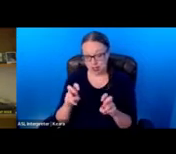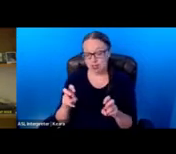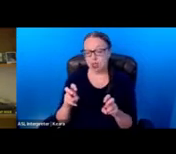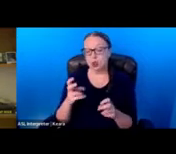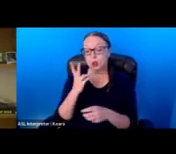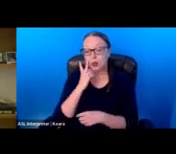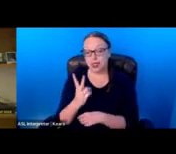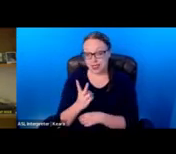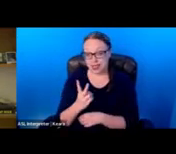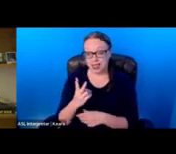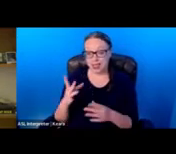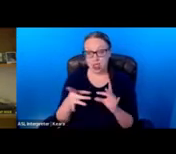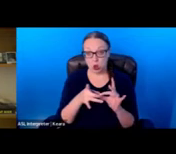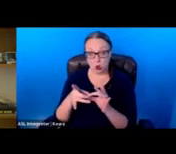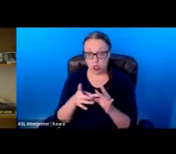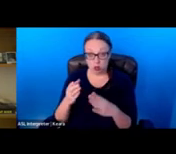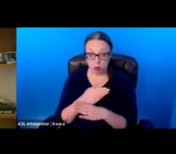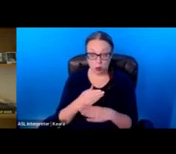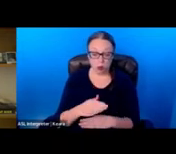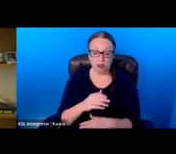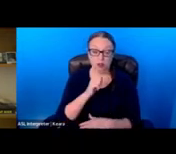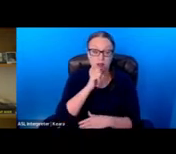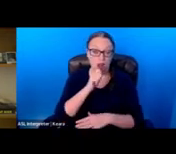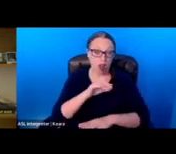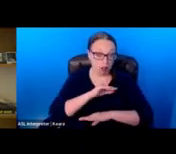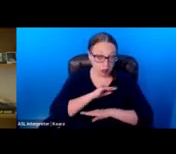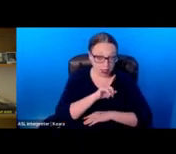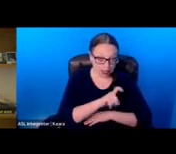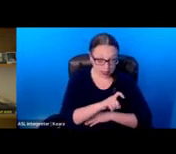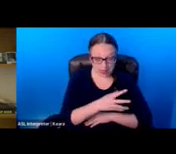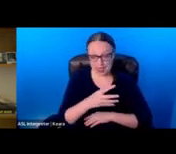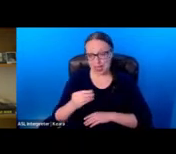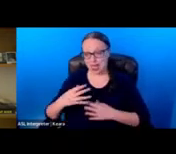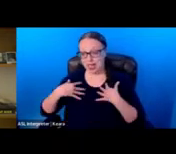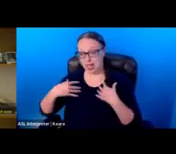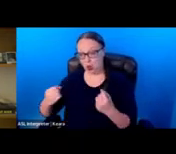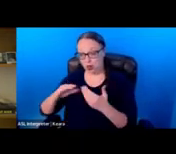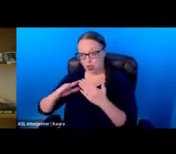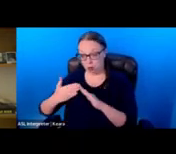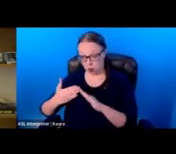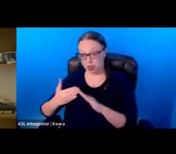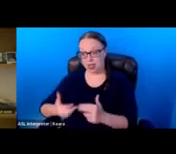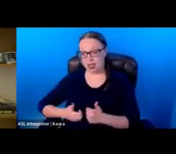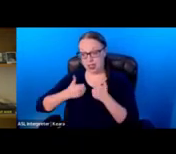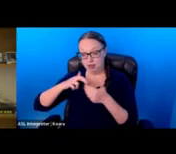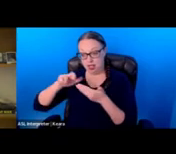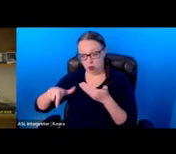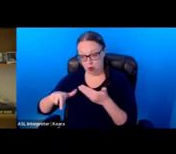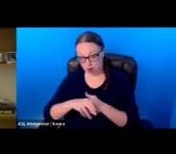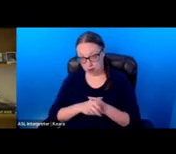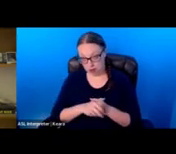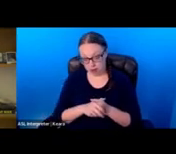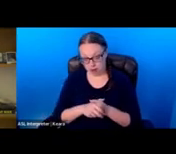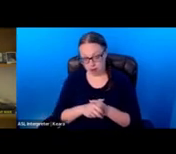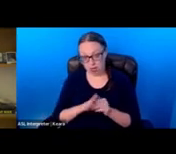need across the different domains and our health and community living outcomes. Just some